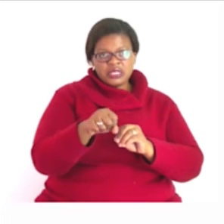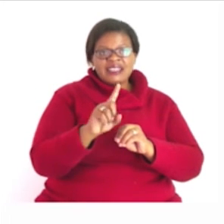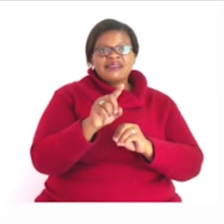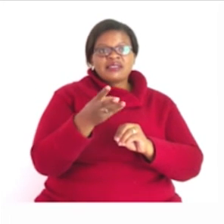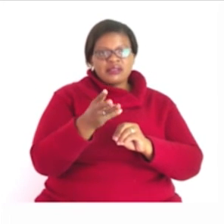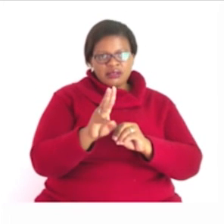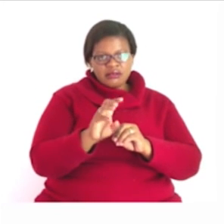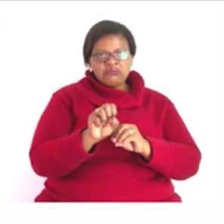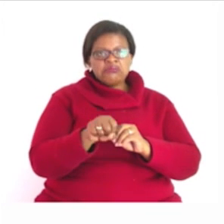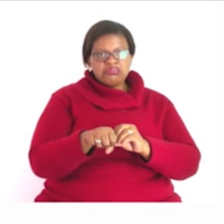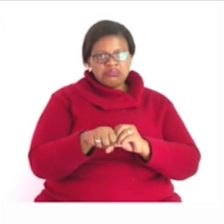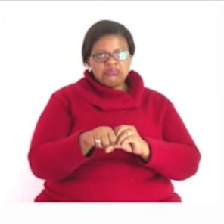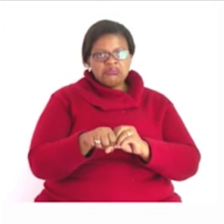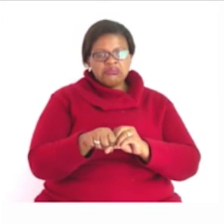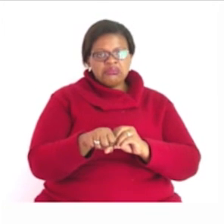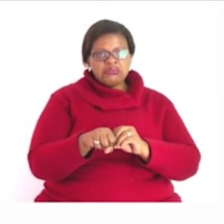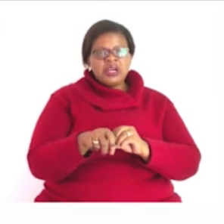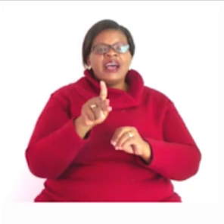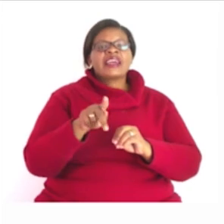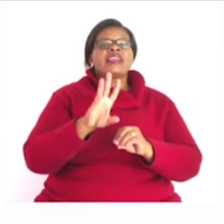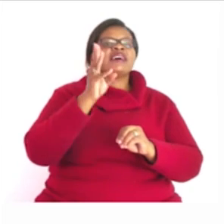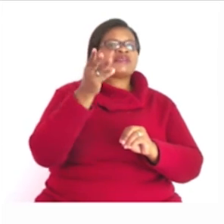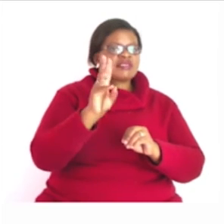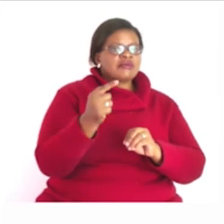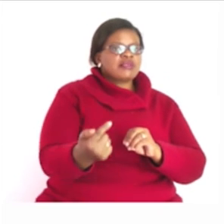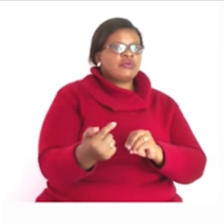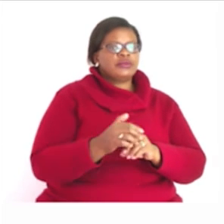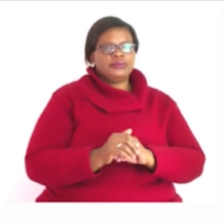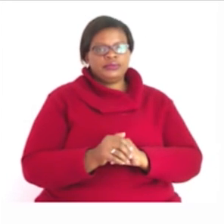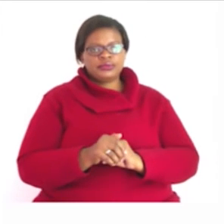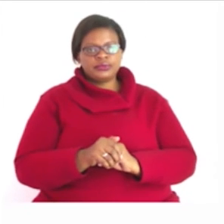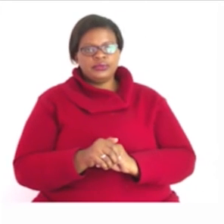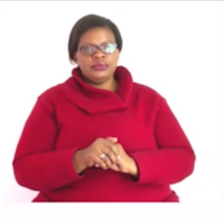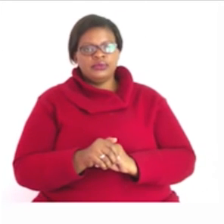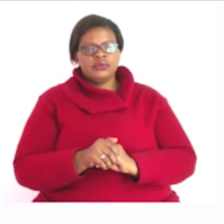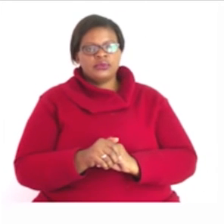16, as well as 6. Okay?